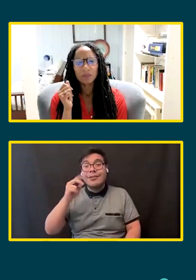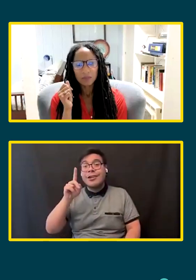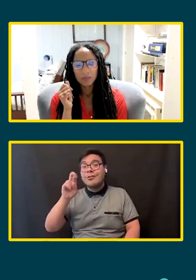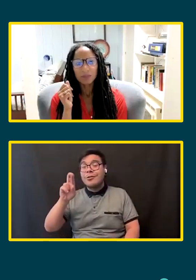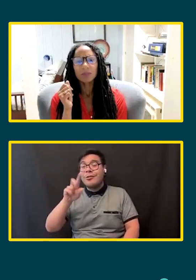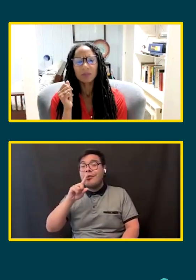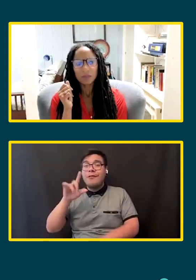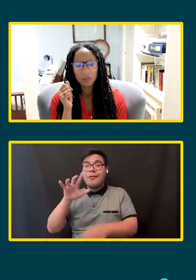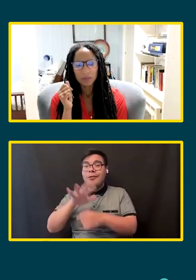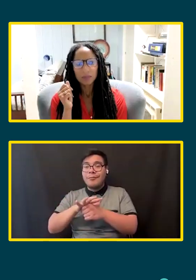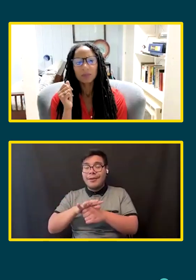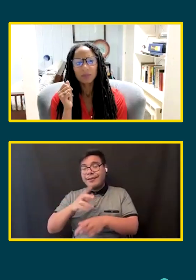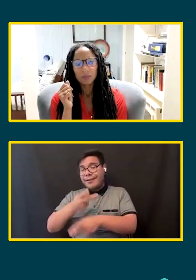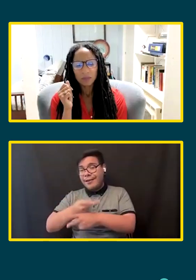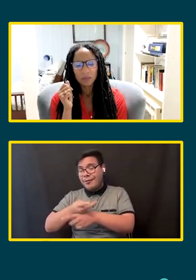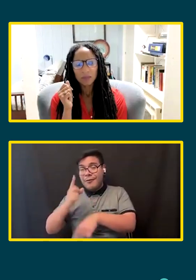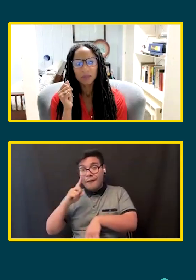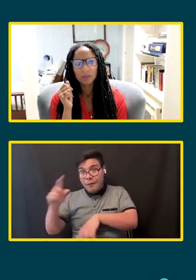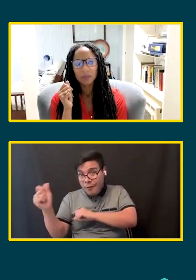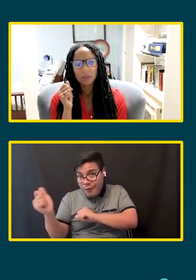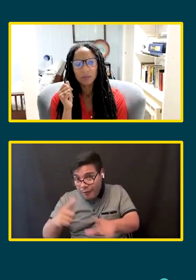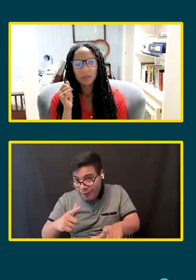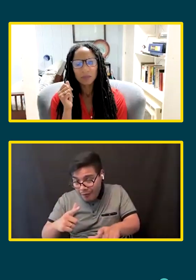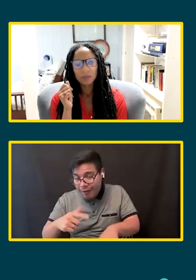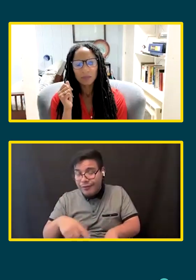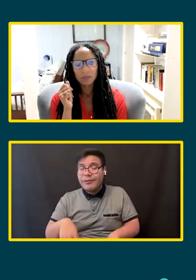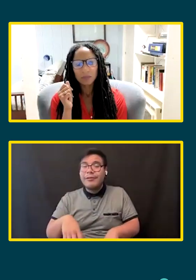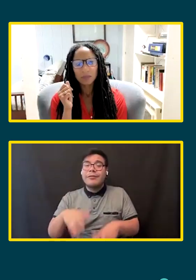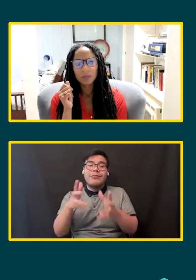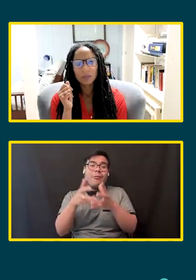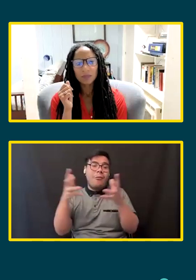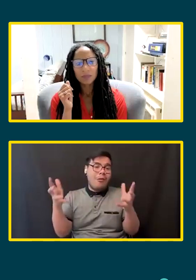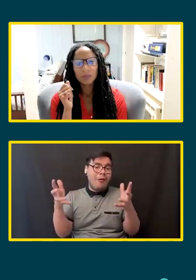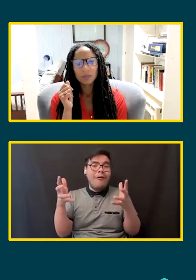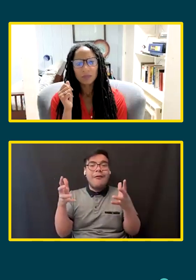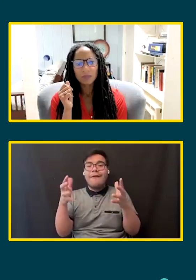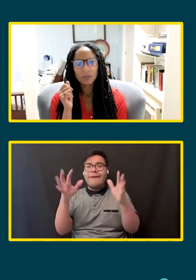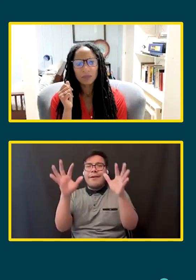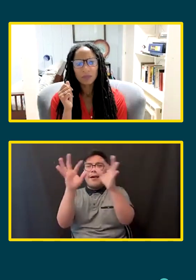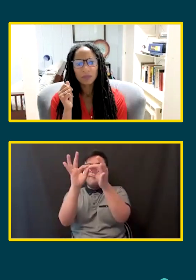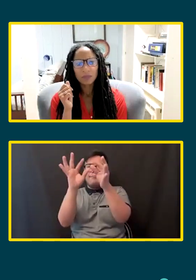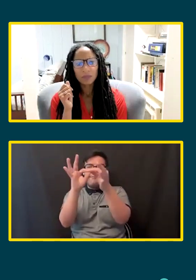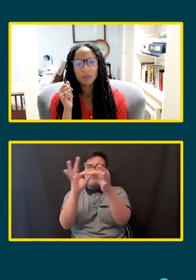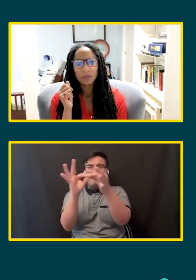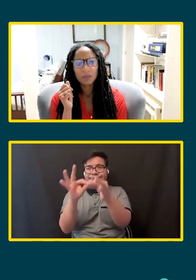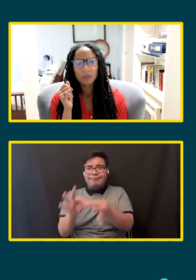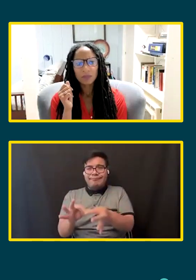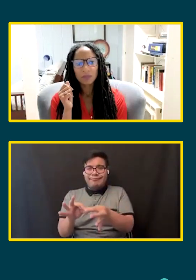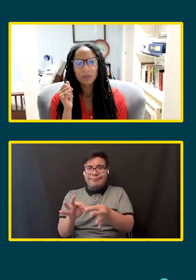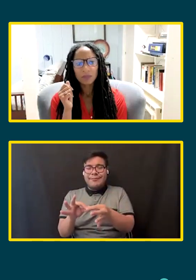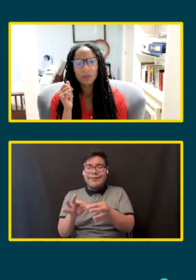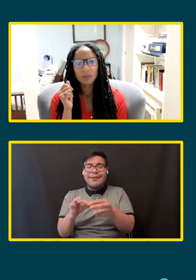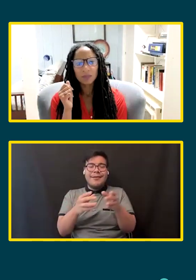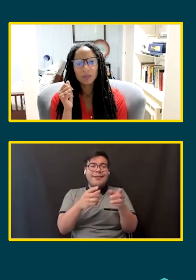everybody. Like, there is a lot of connection between things